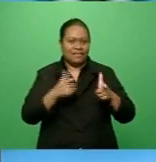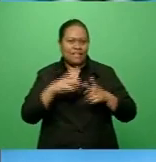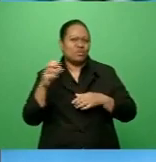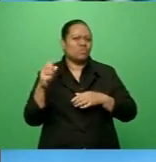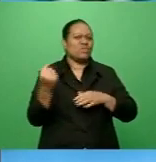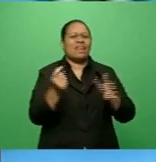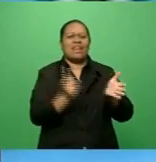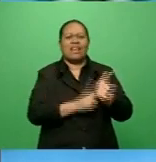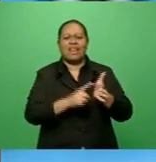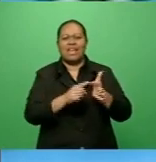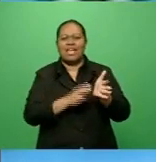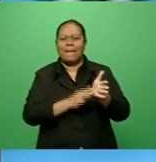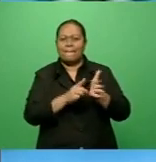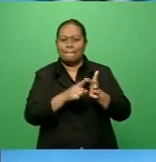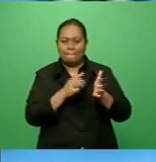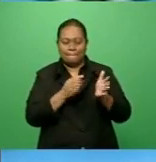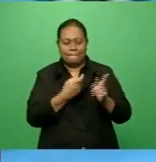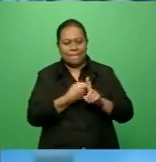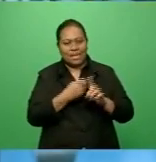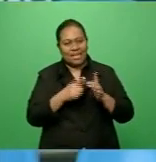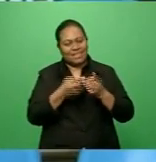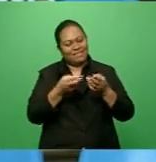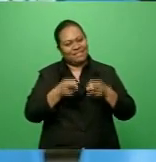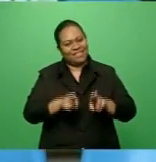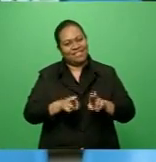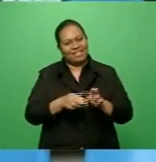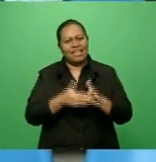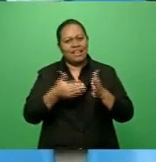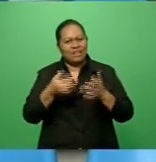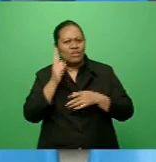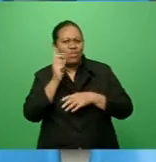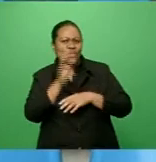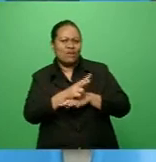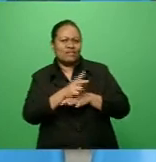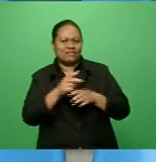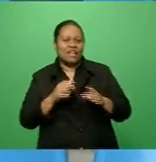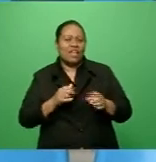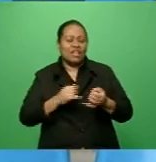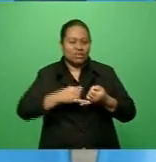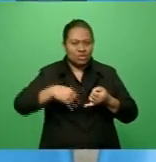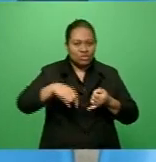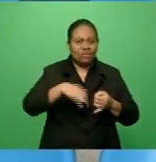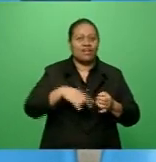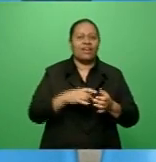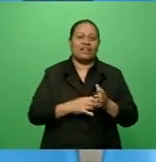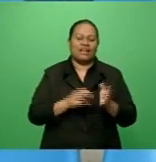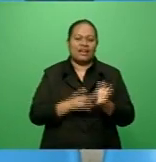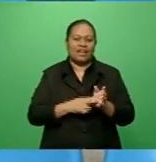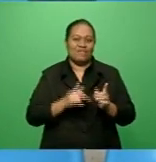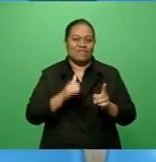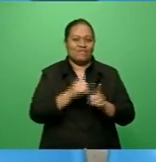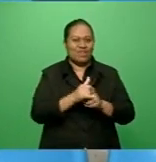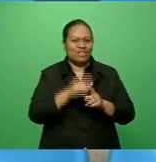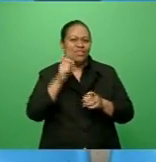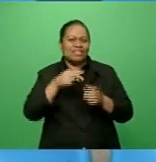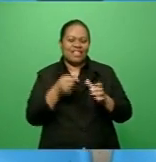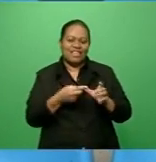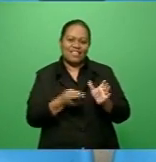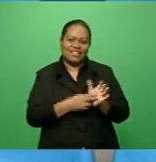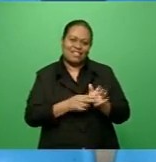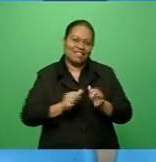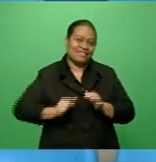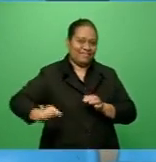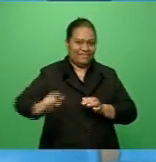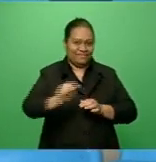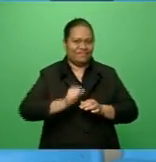Lemeki Koroi has passed away. Koroi was seen watching the Suva Namosi game last week at ANZ Stadium in Suva.